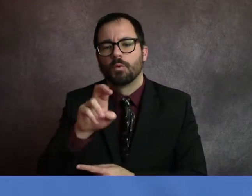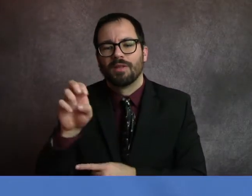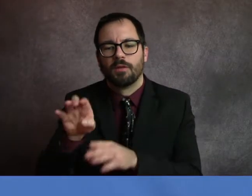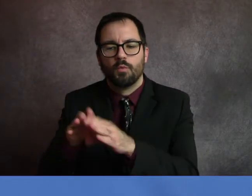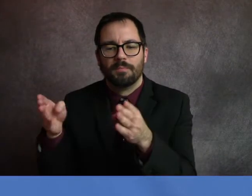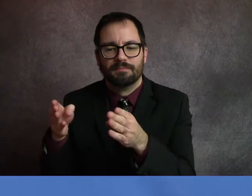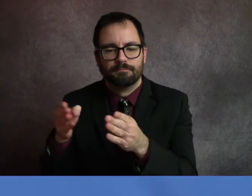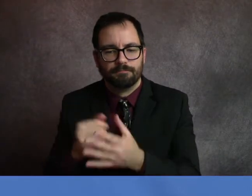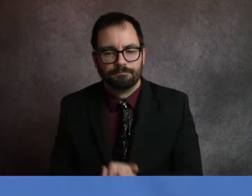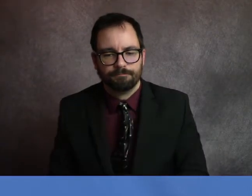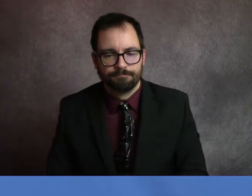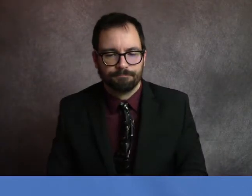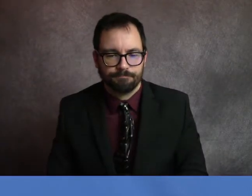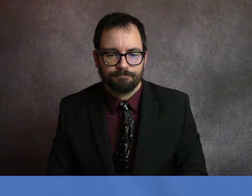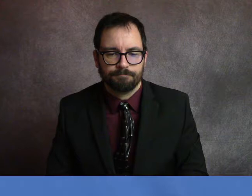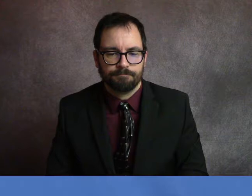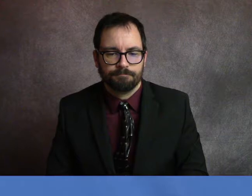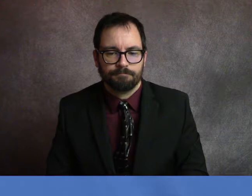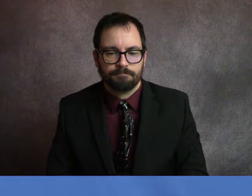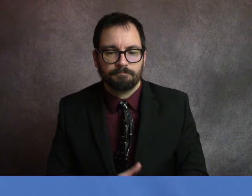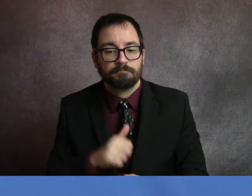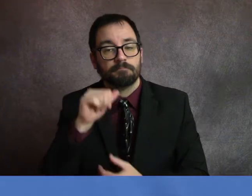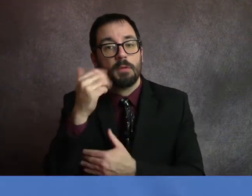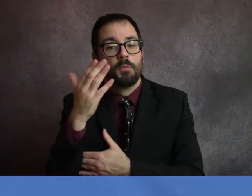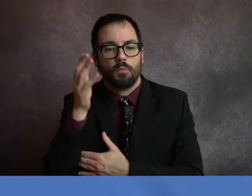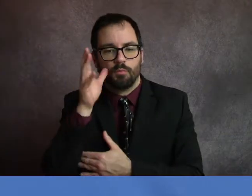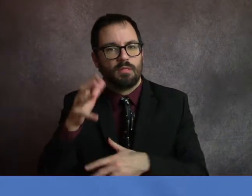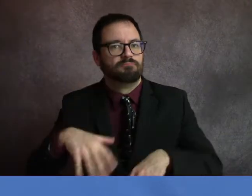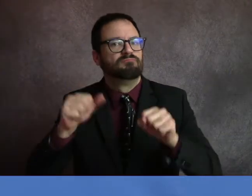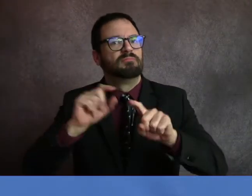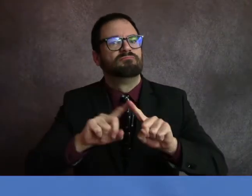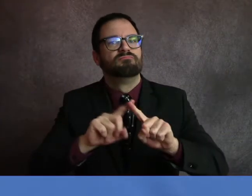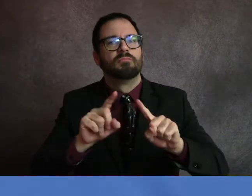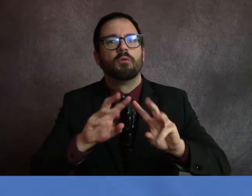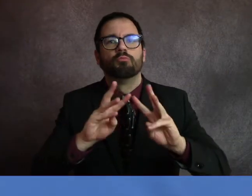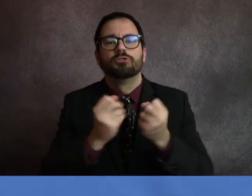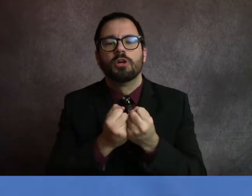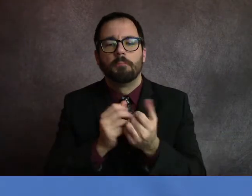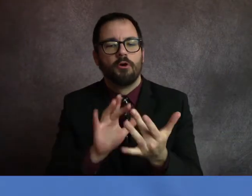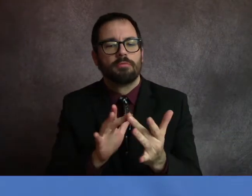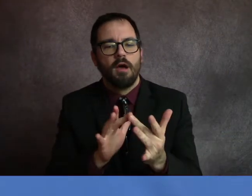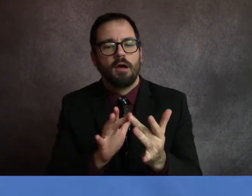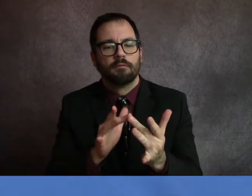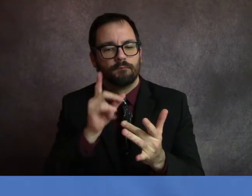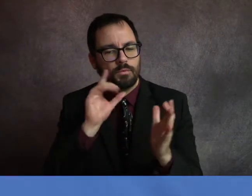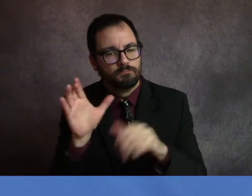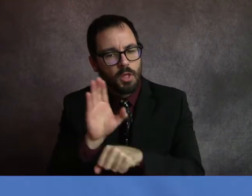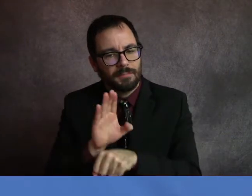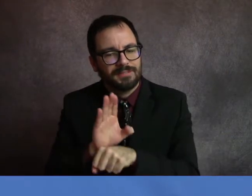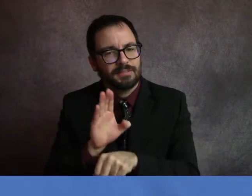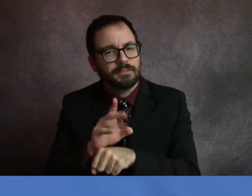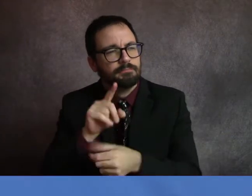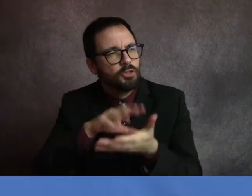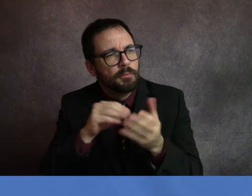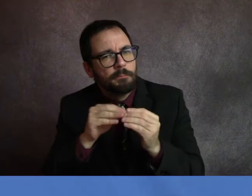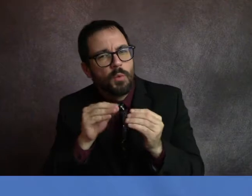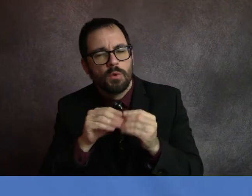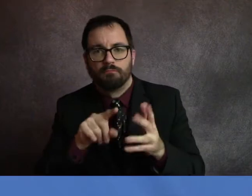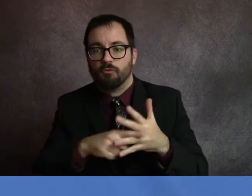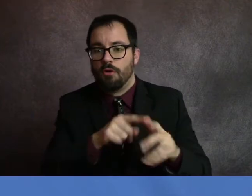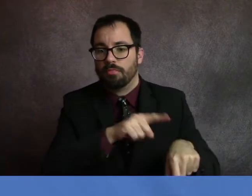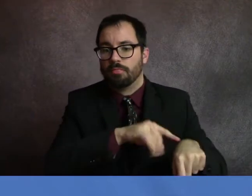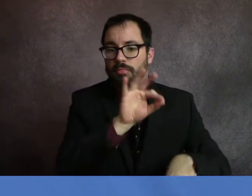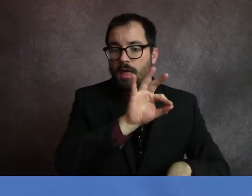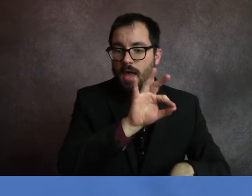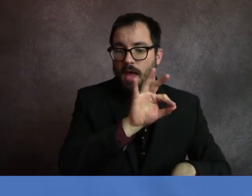small businesses to go over the changes. They start at 9 a.m. with a general overview, followed by special sessions for restaurants, gyms, and